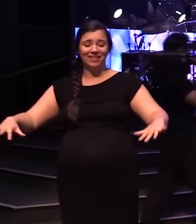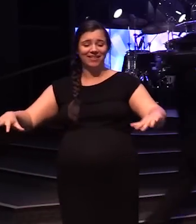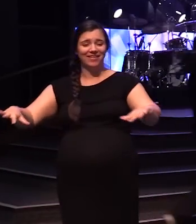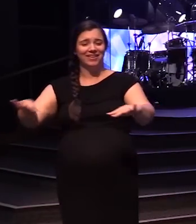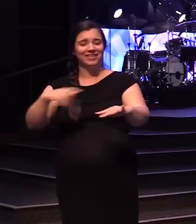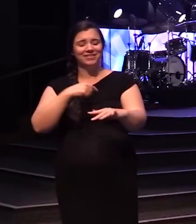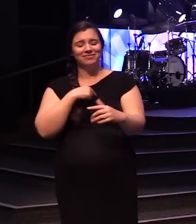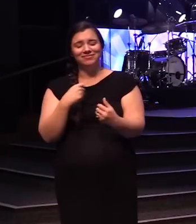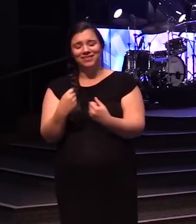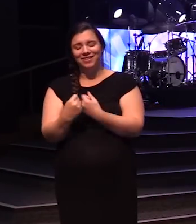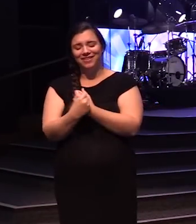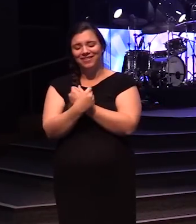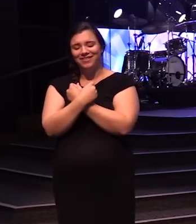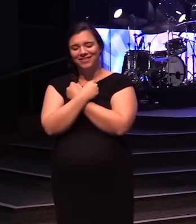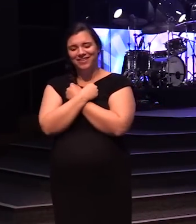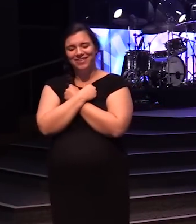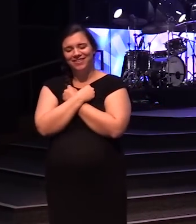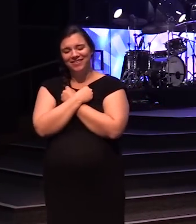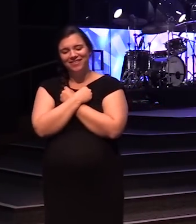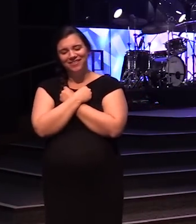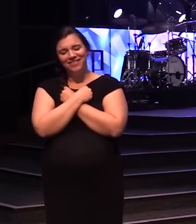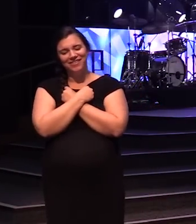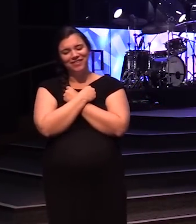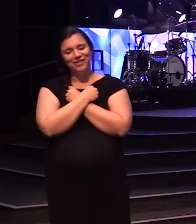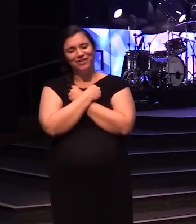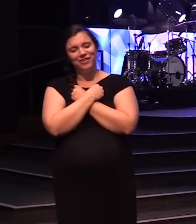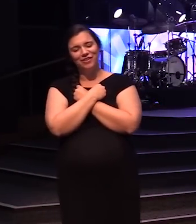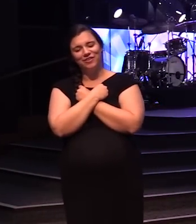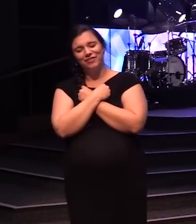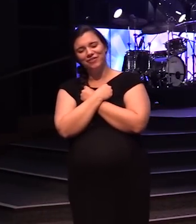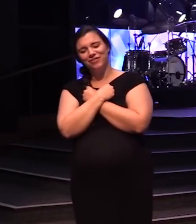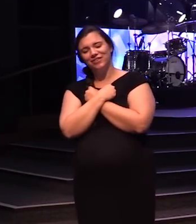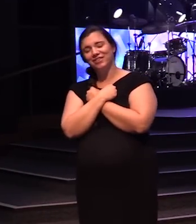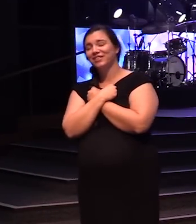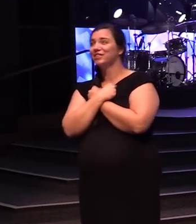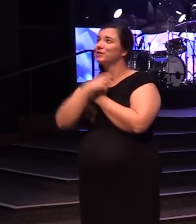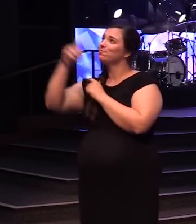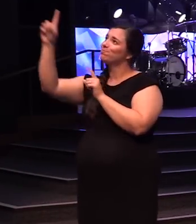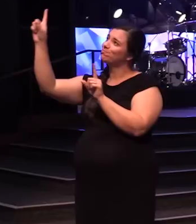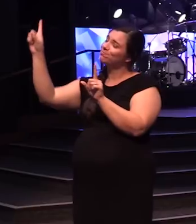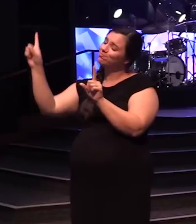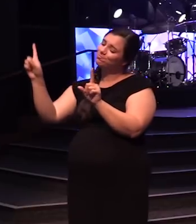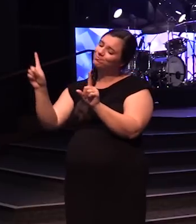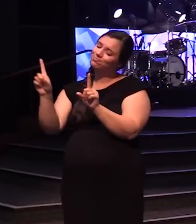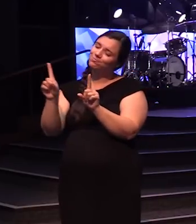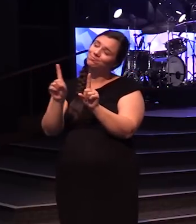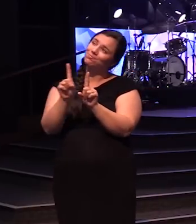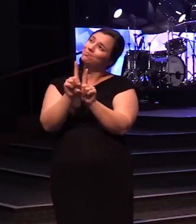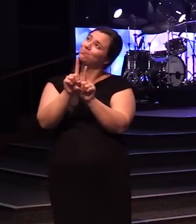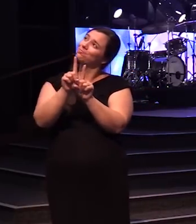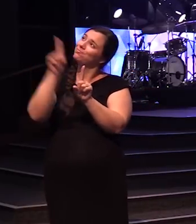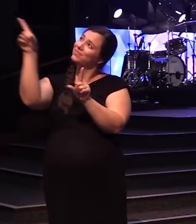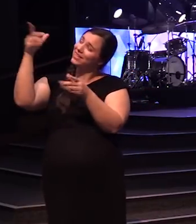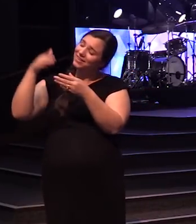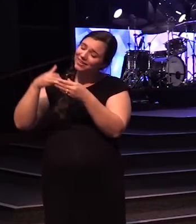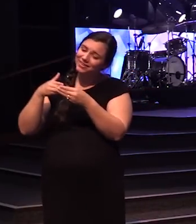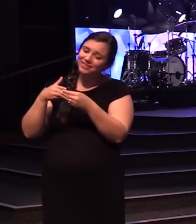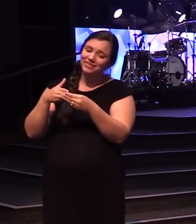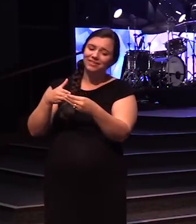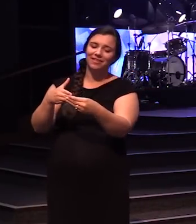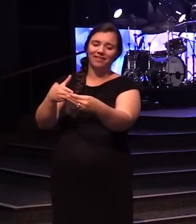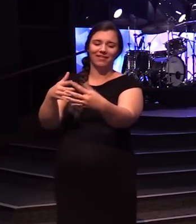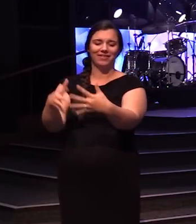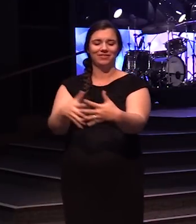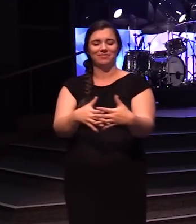Land that I love, stand beside her